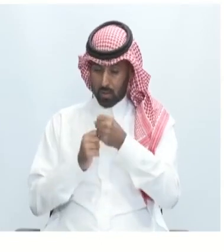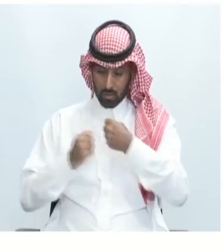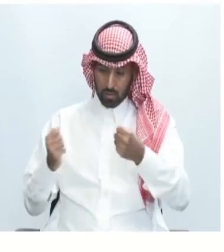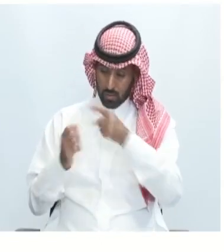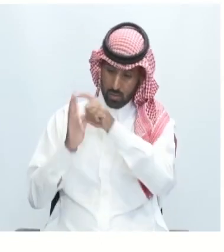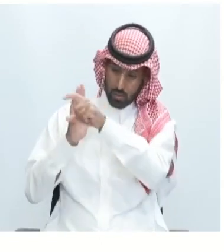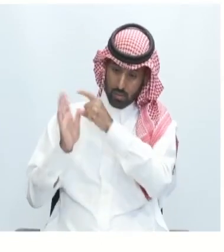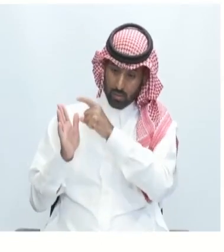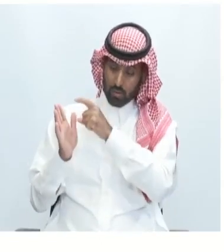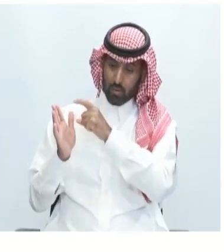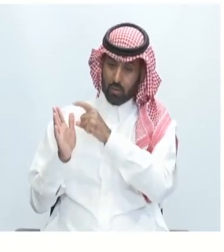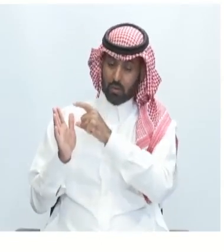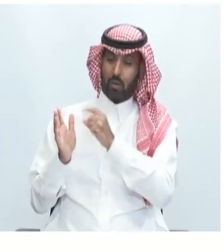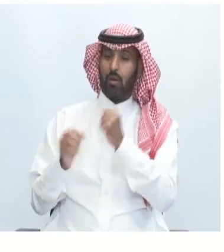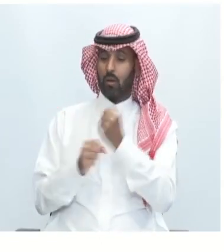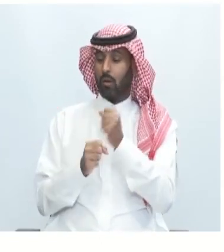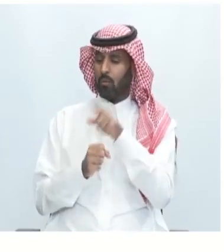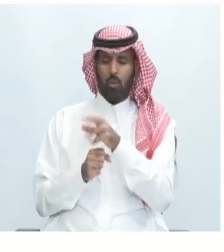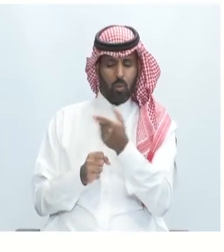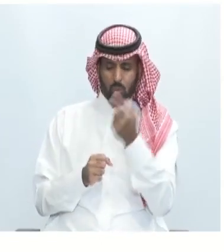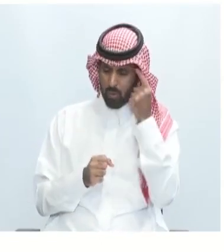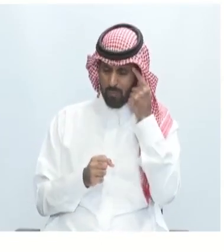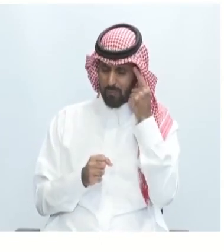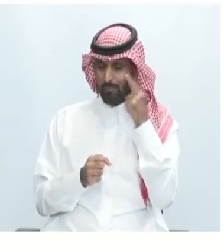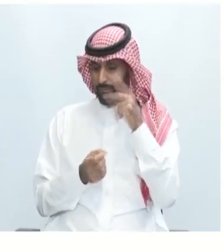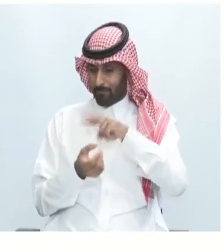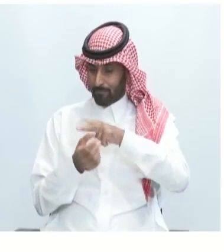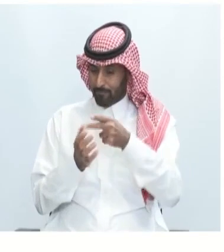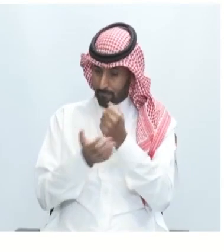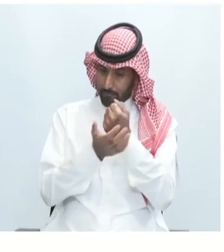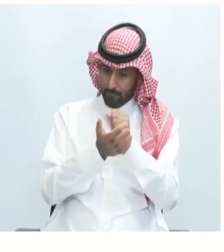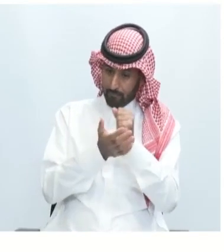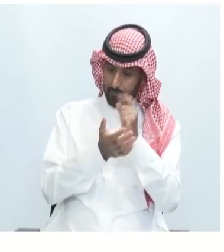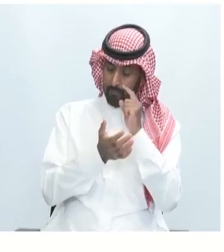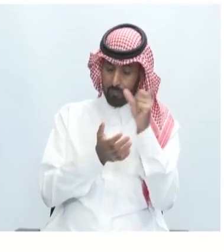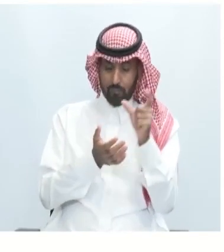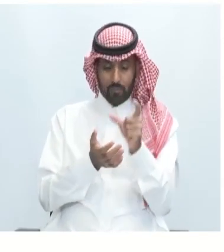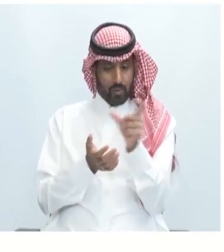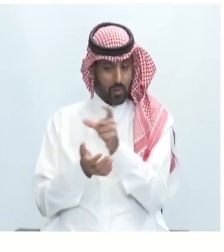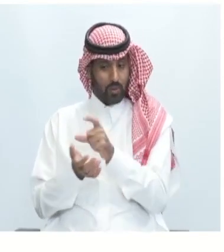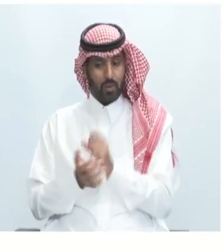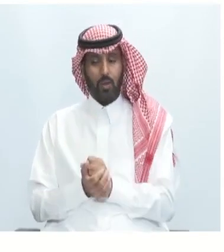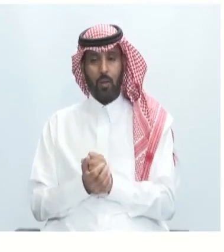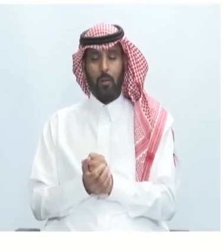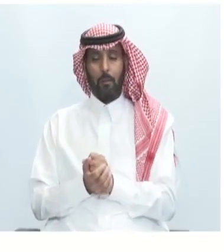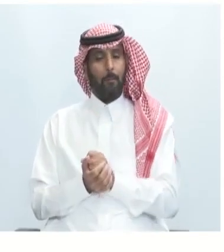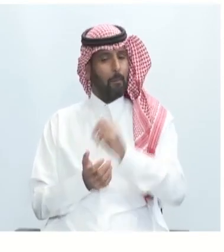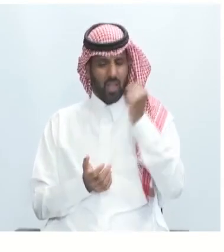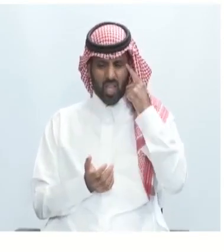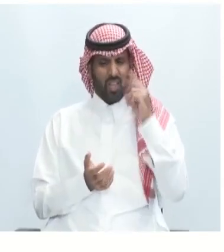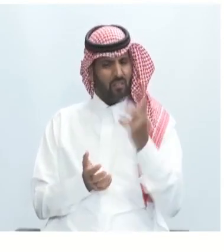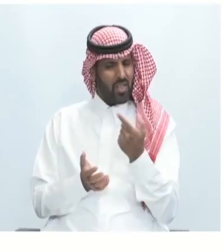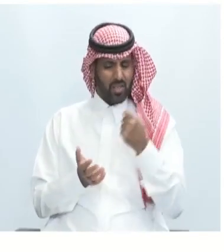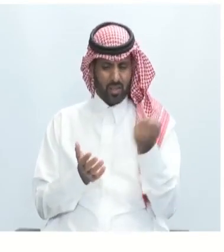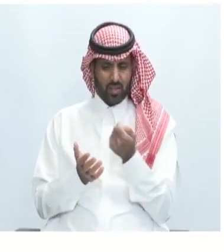newspaper headlines, they use the passive, but sometimes they remove the some of the words here. So how do we write